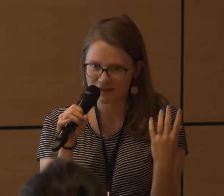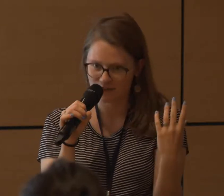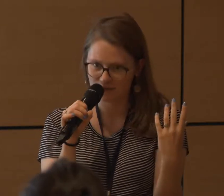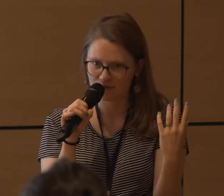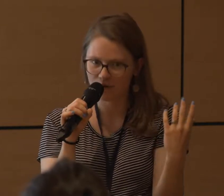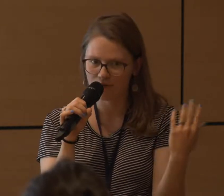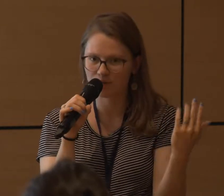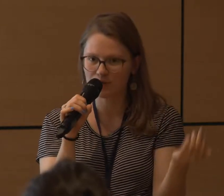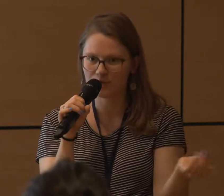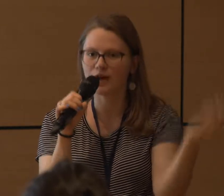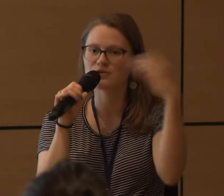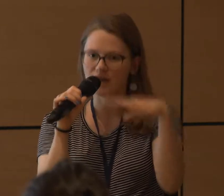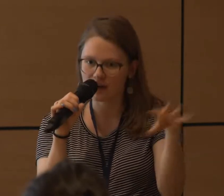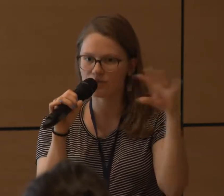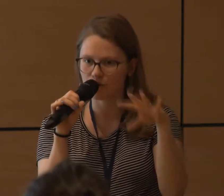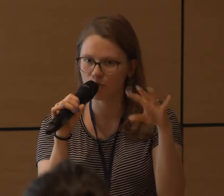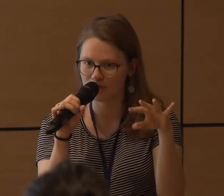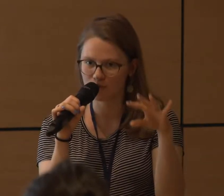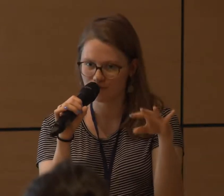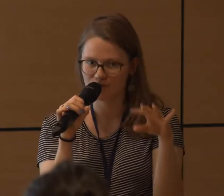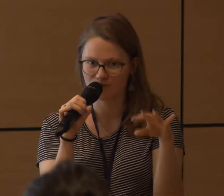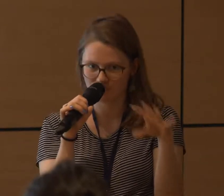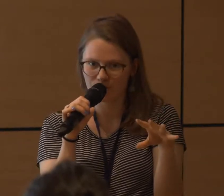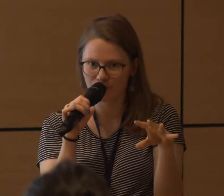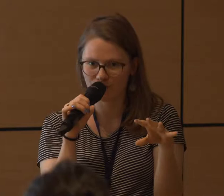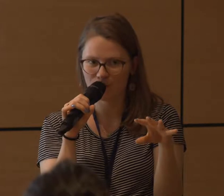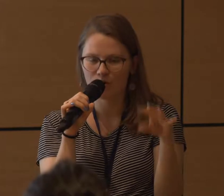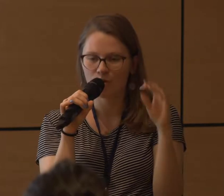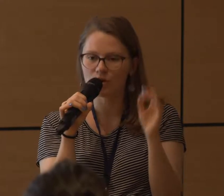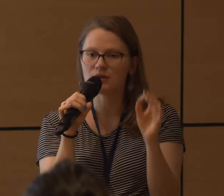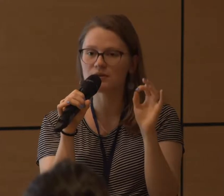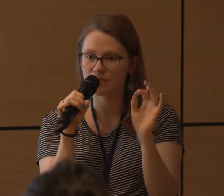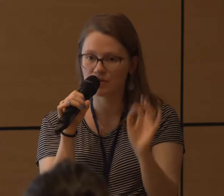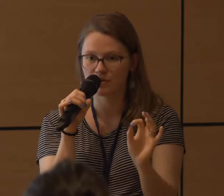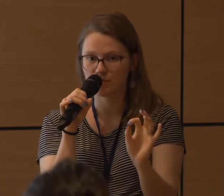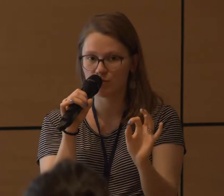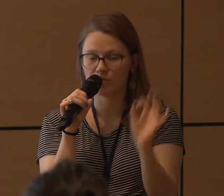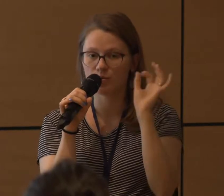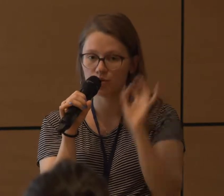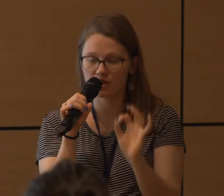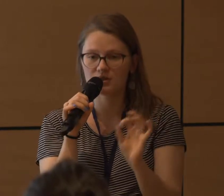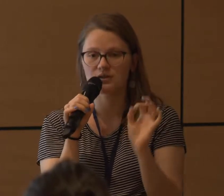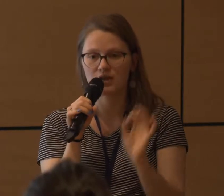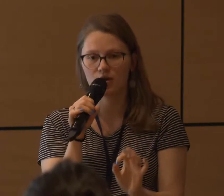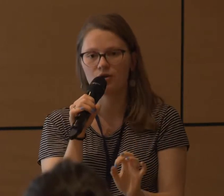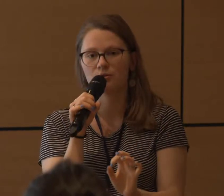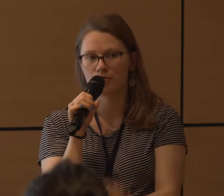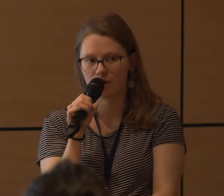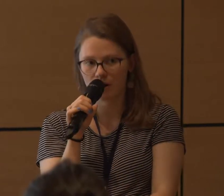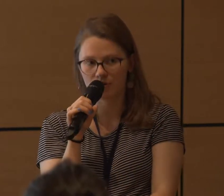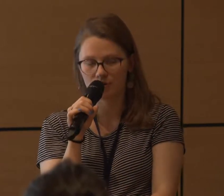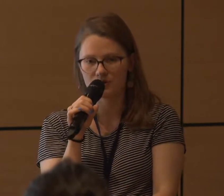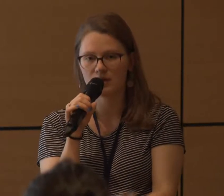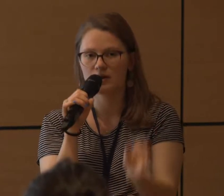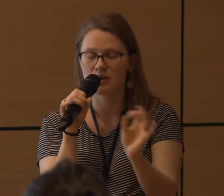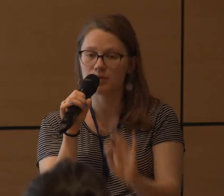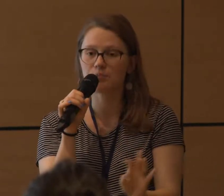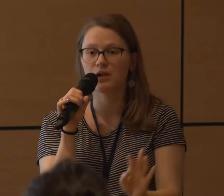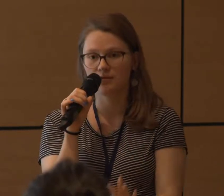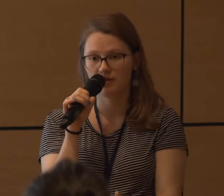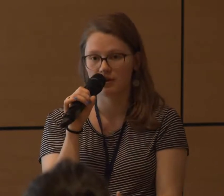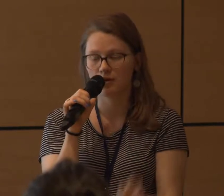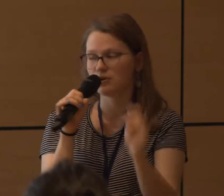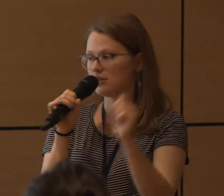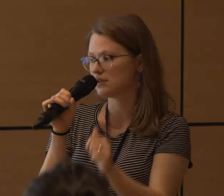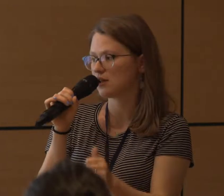attractive for people outside of our white privileged bubble we need to build this movement and we need to take on the problems that